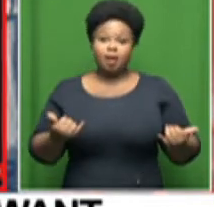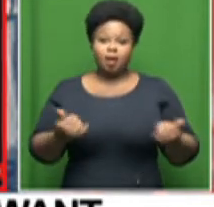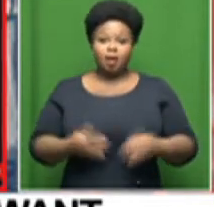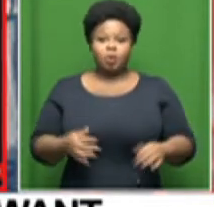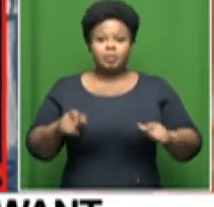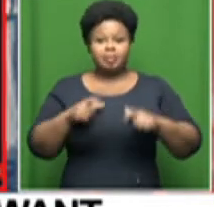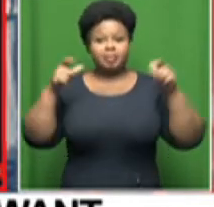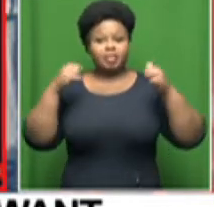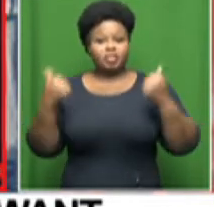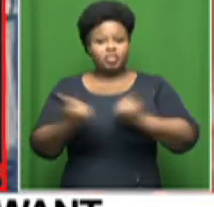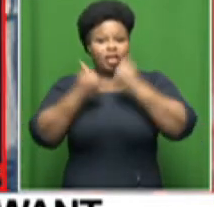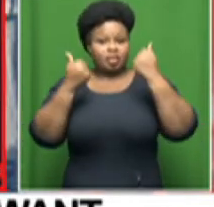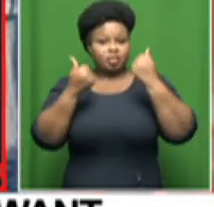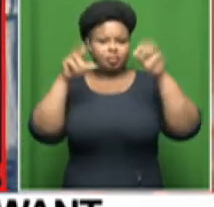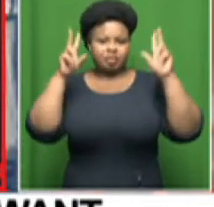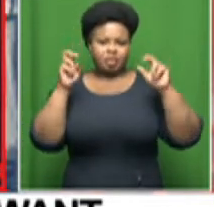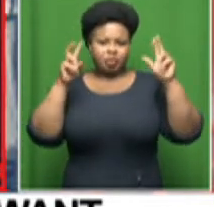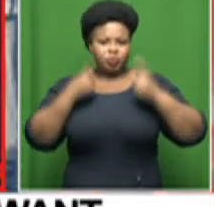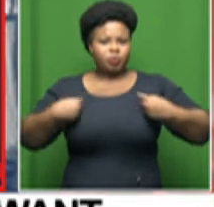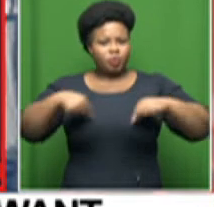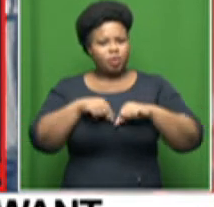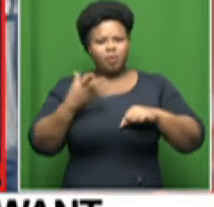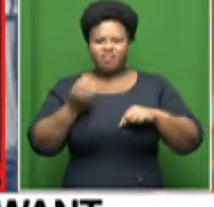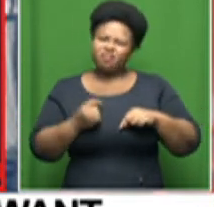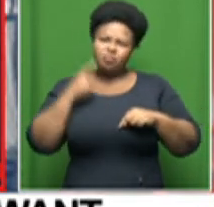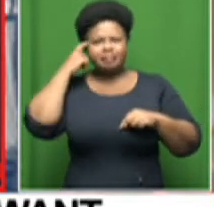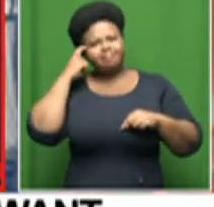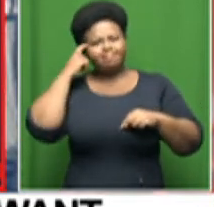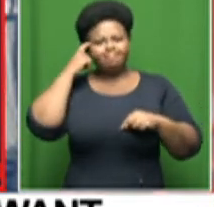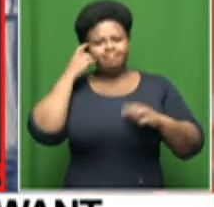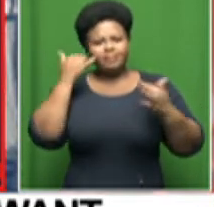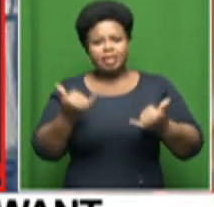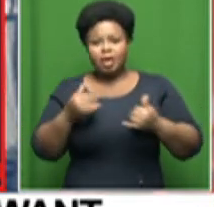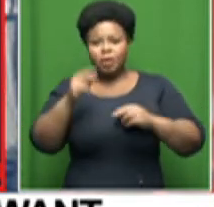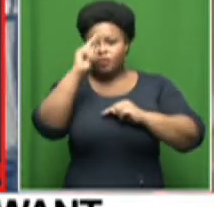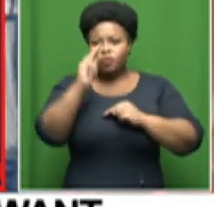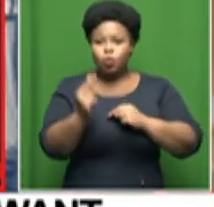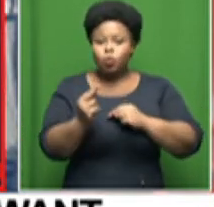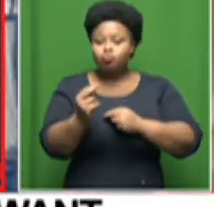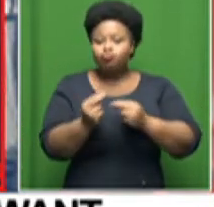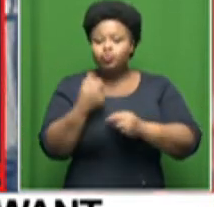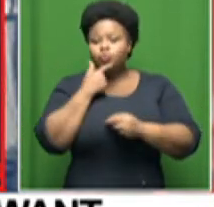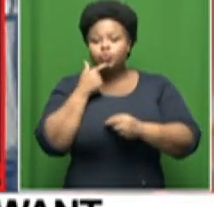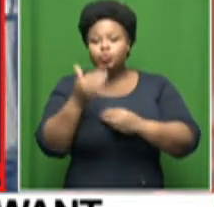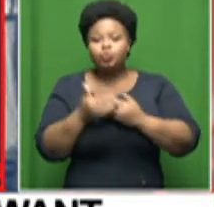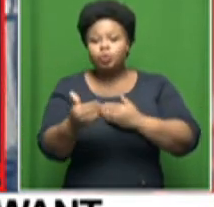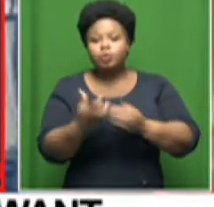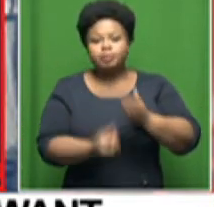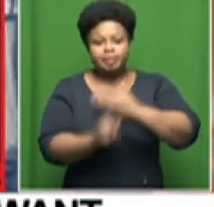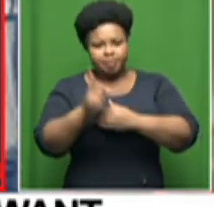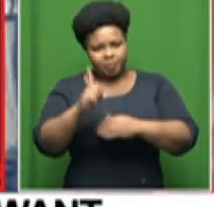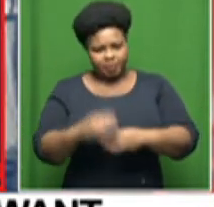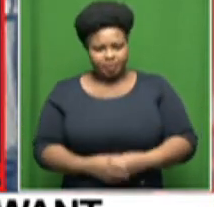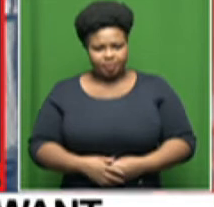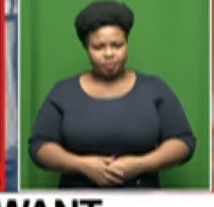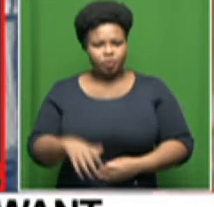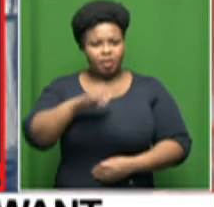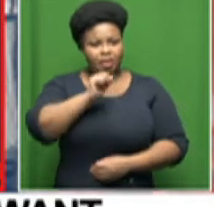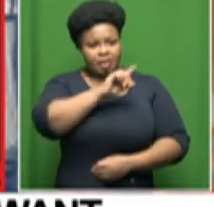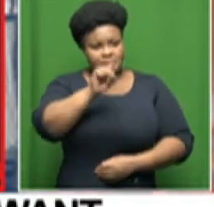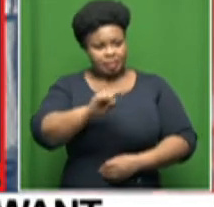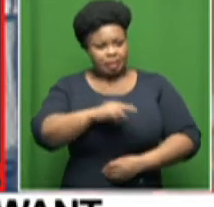challenge, our immediate issue is where we go from here in the very short term. The Astrazeneca vaccine, Professor Mahdi